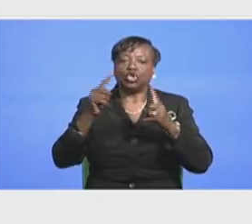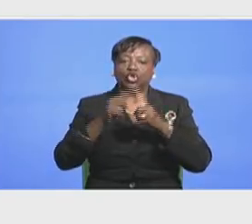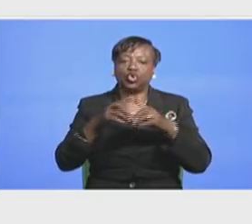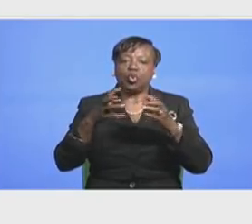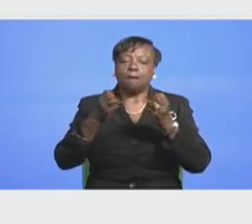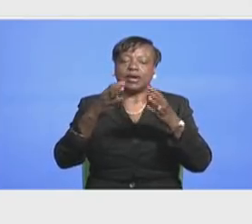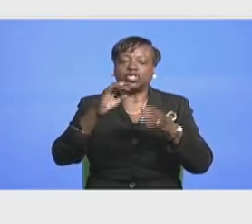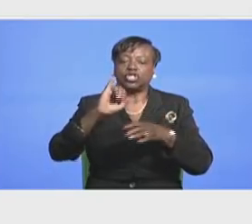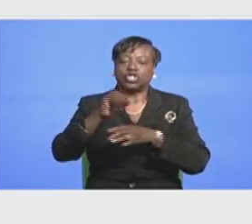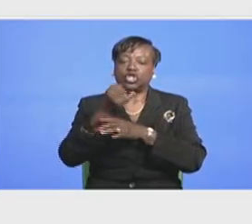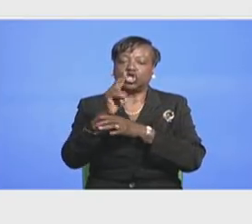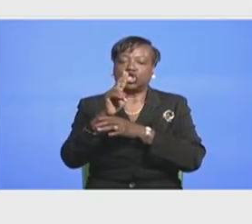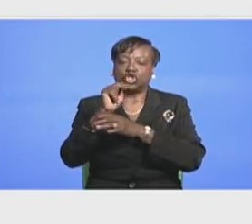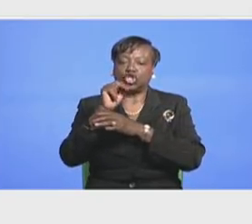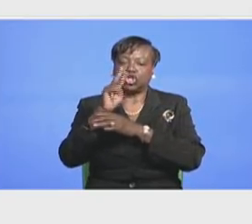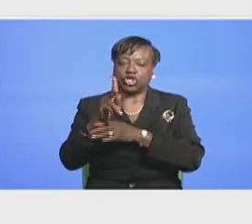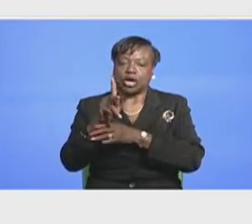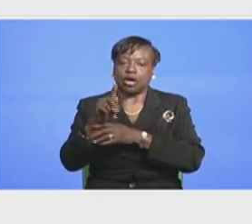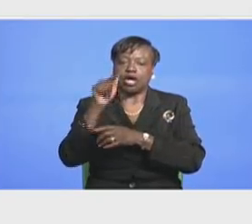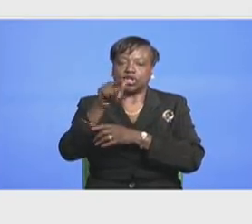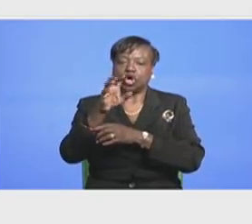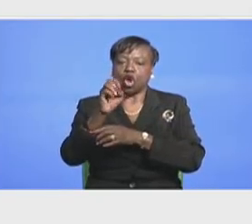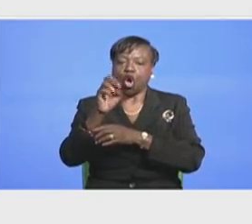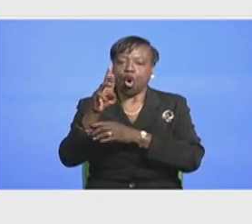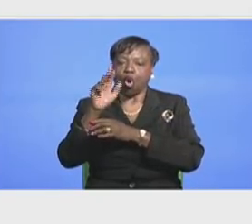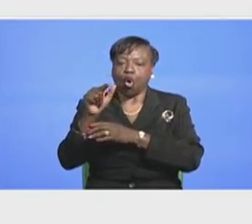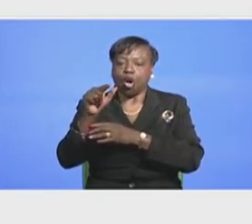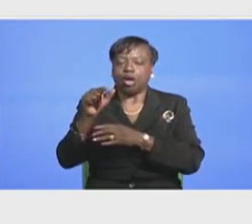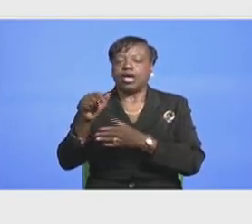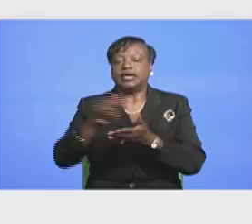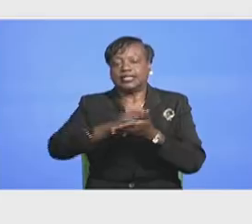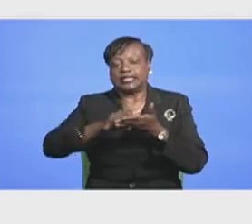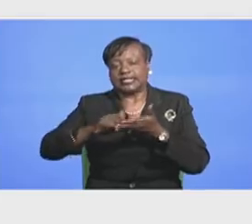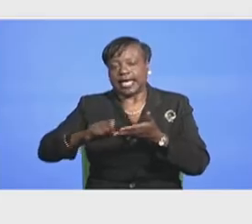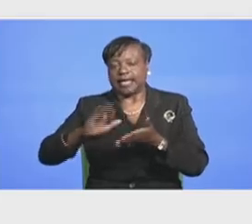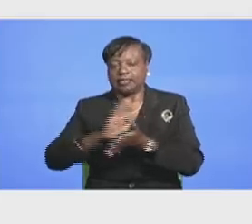sign the petition. I'm Crystal Darling, ZNS Network News.